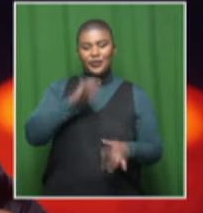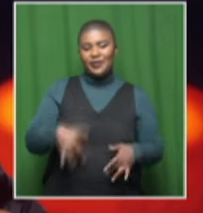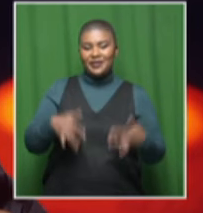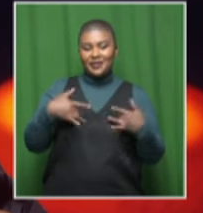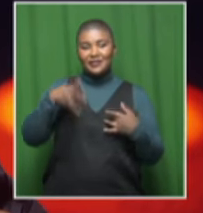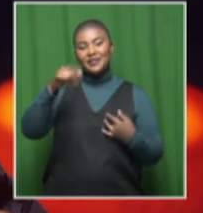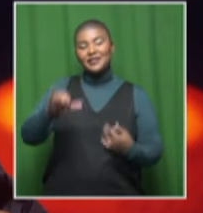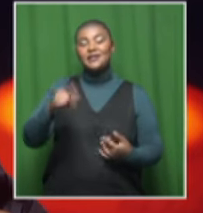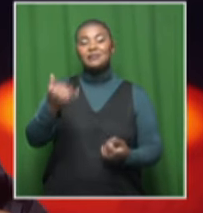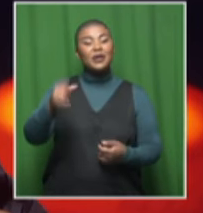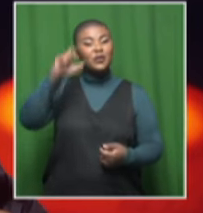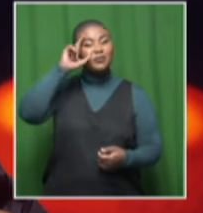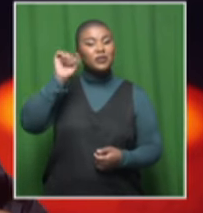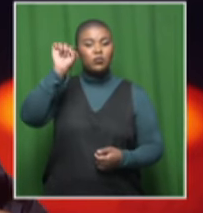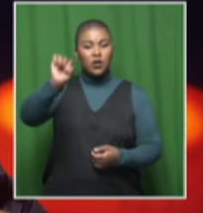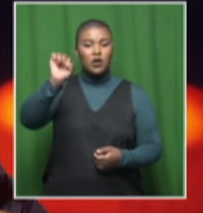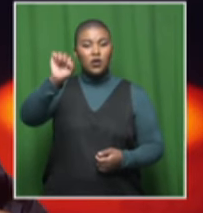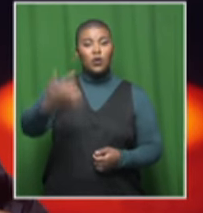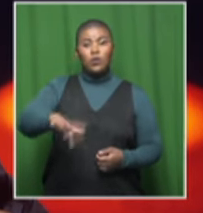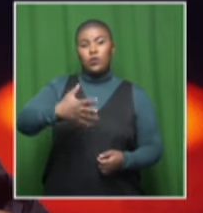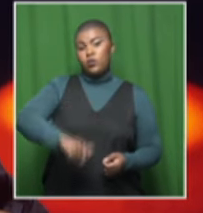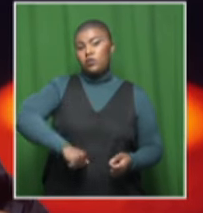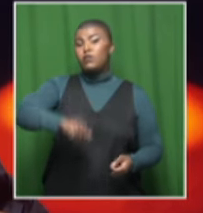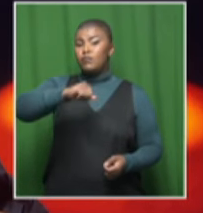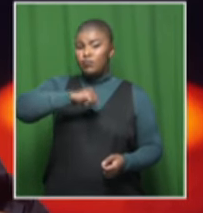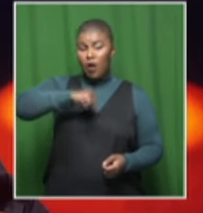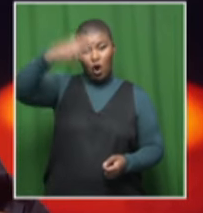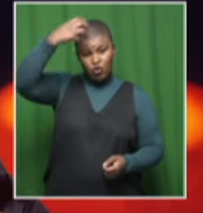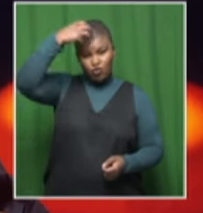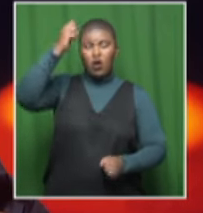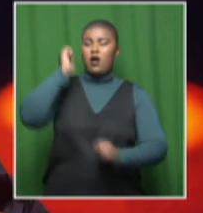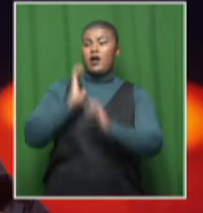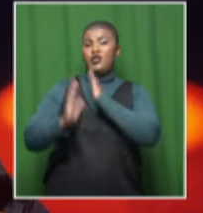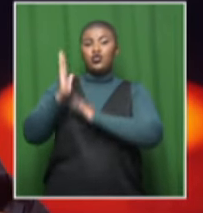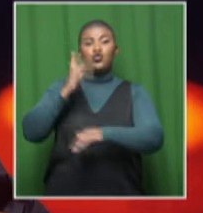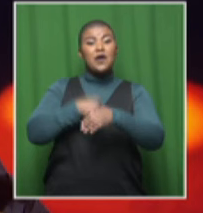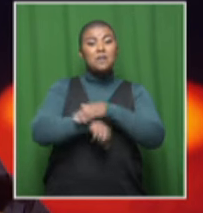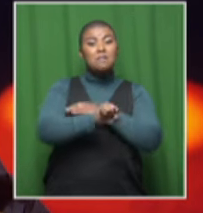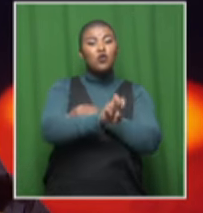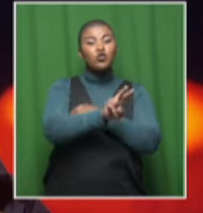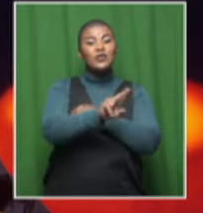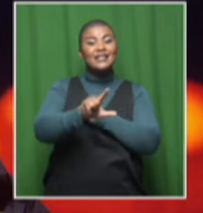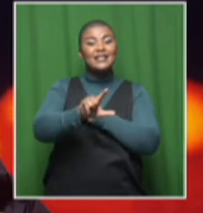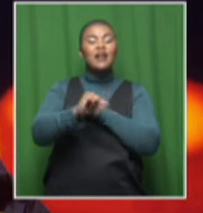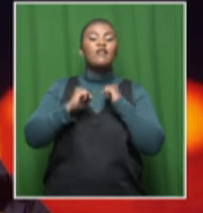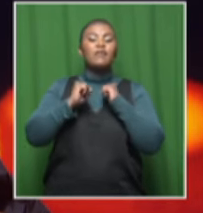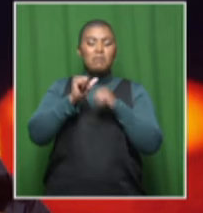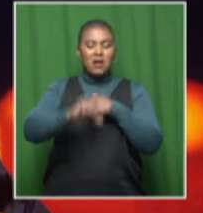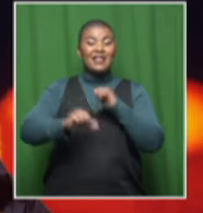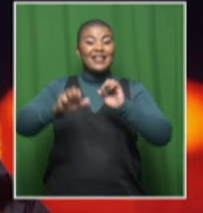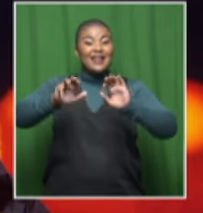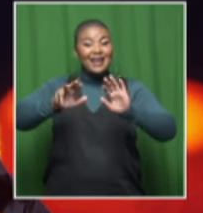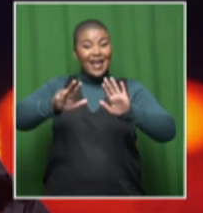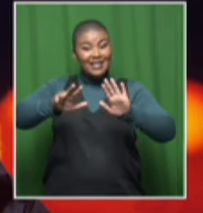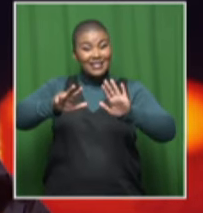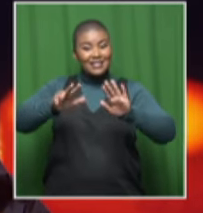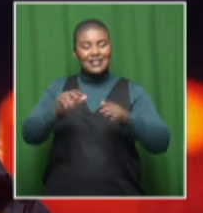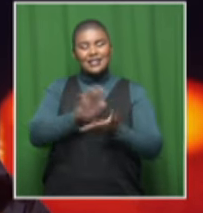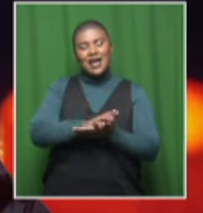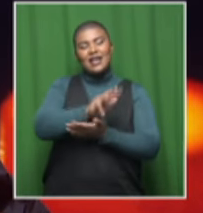Now, Prince Mangosuthu Buthelezi was proud of his royal heritage. Born on the 27th of August in